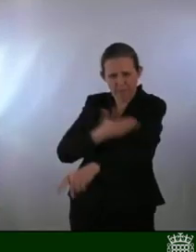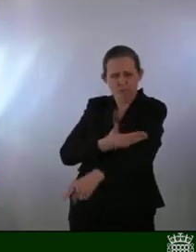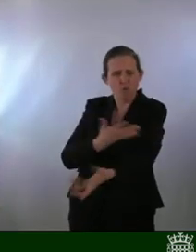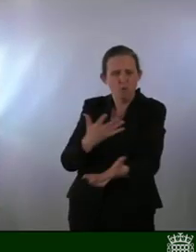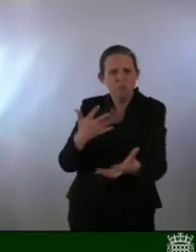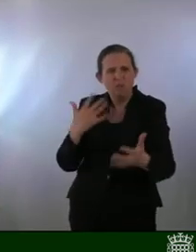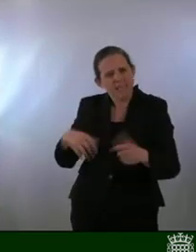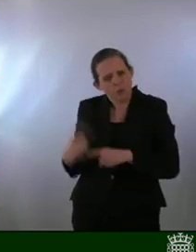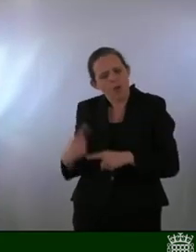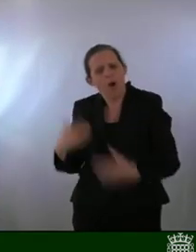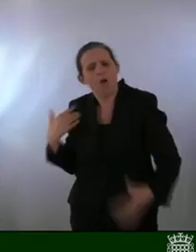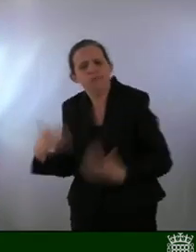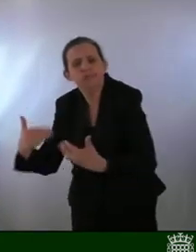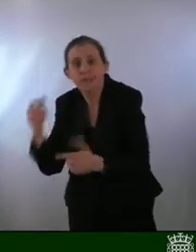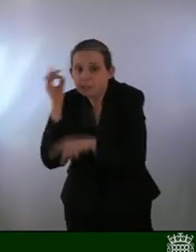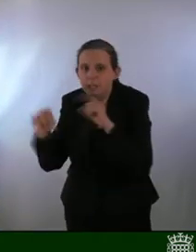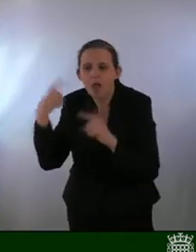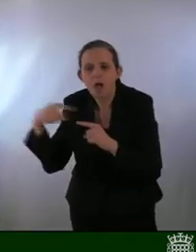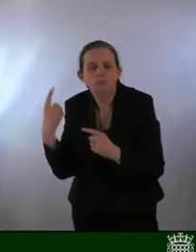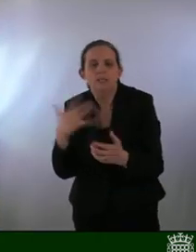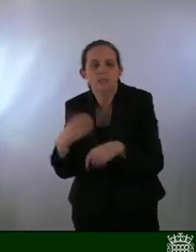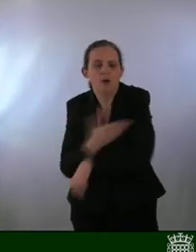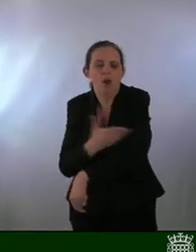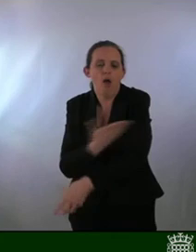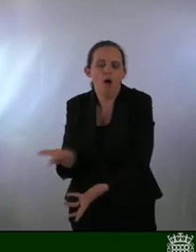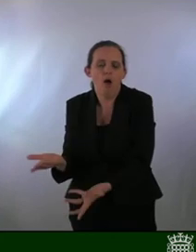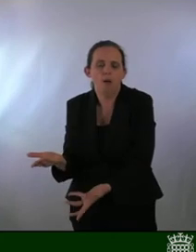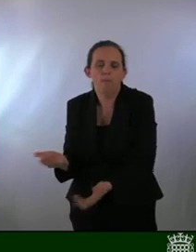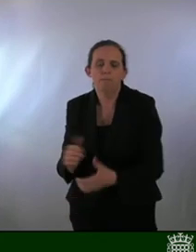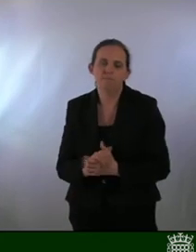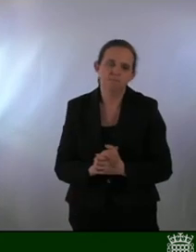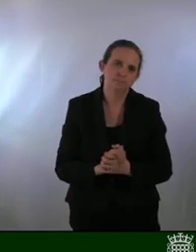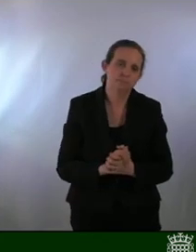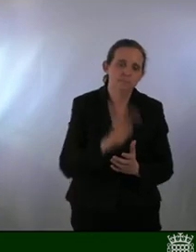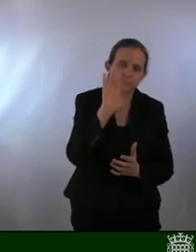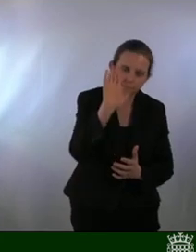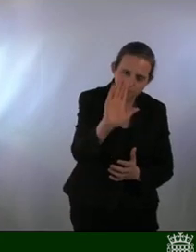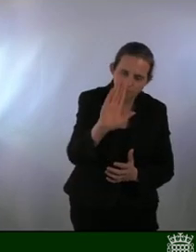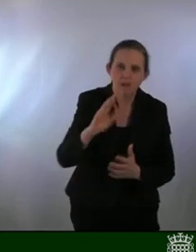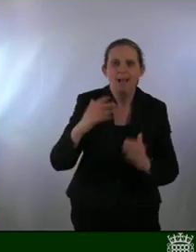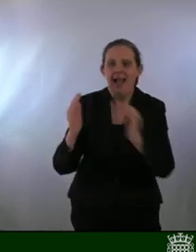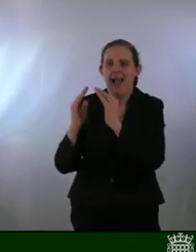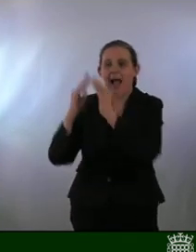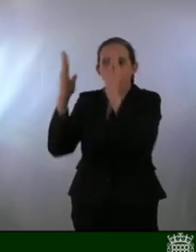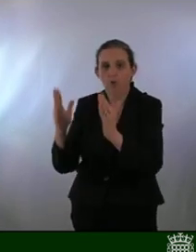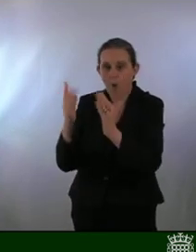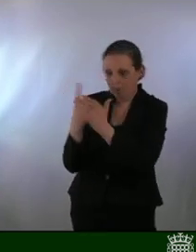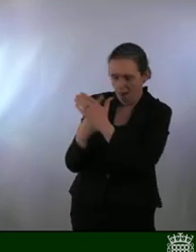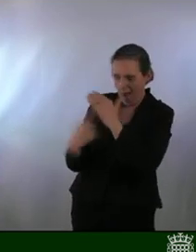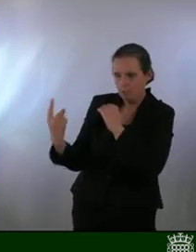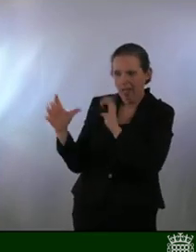Mr. Speaker, the point behind household isolation is precisely to address the concerns that he's